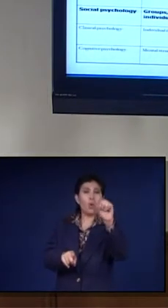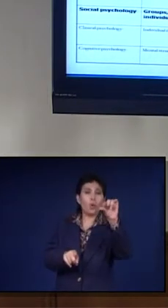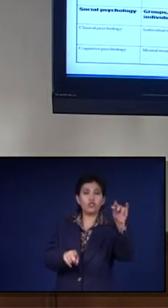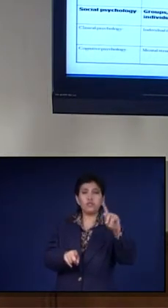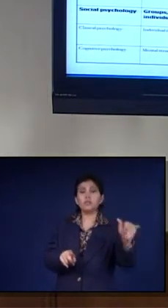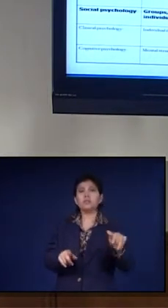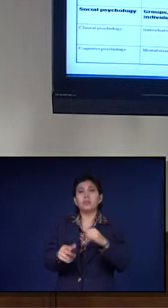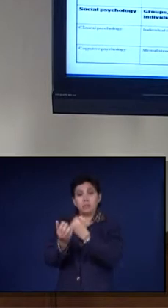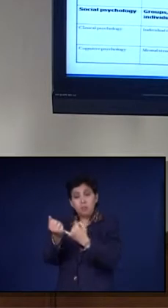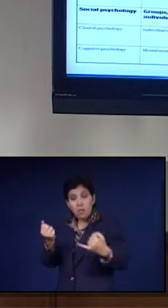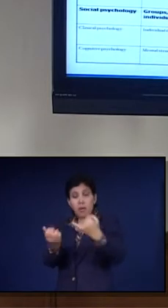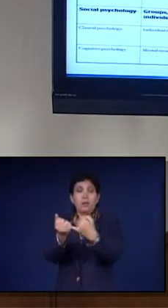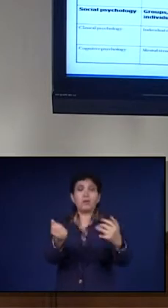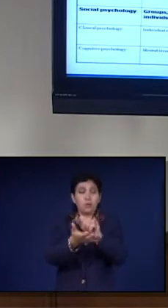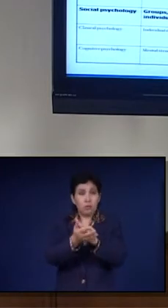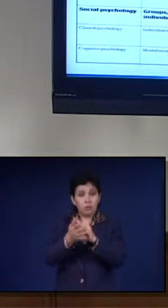the humans.